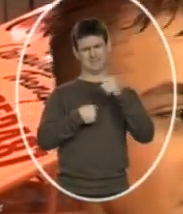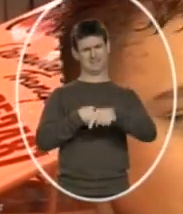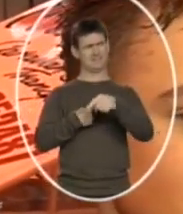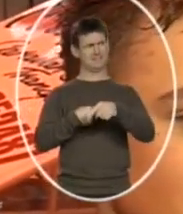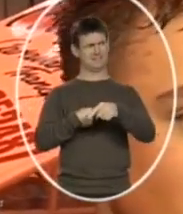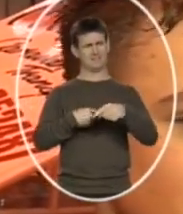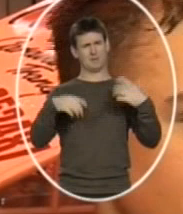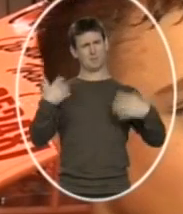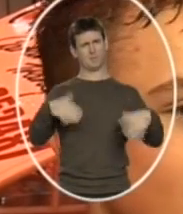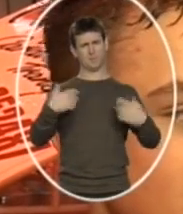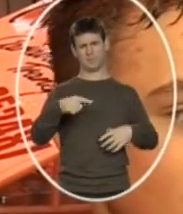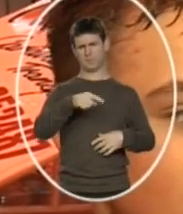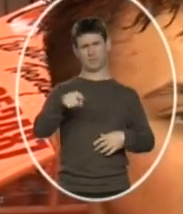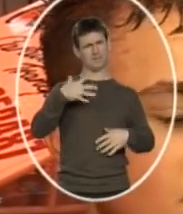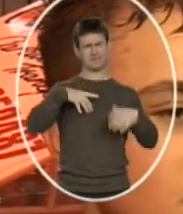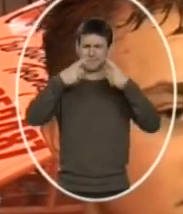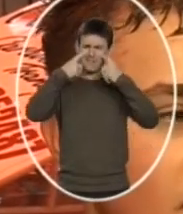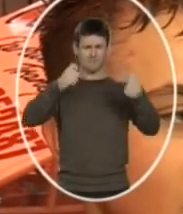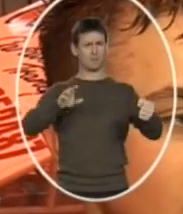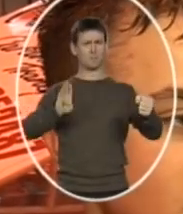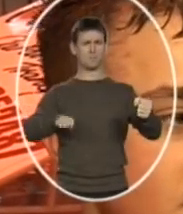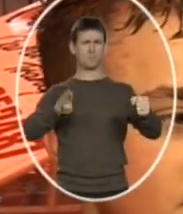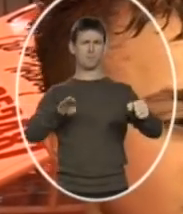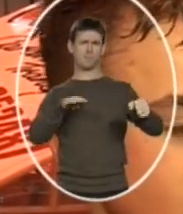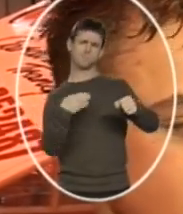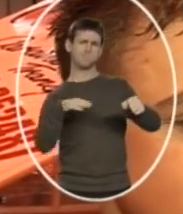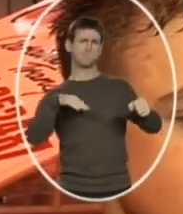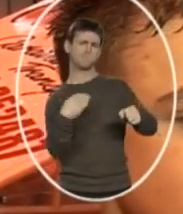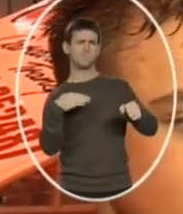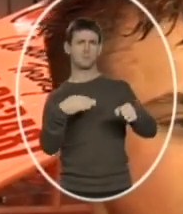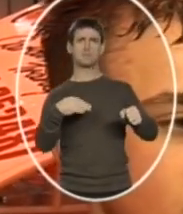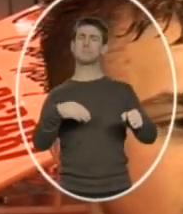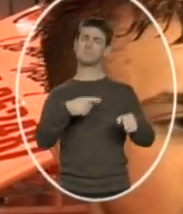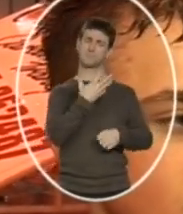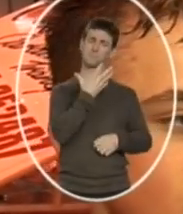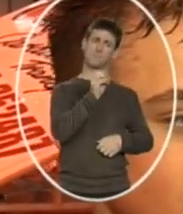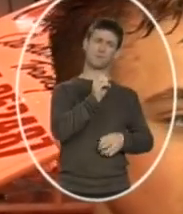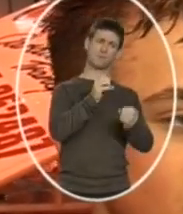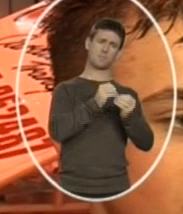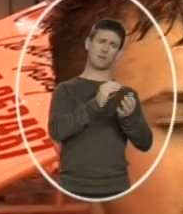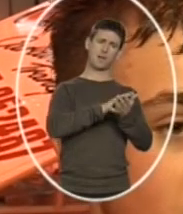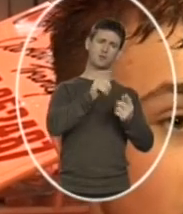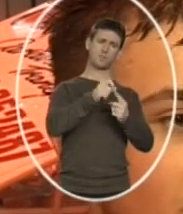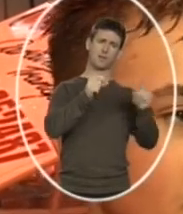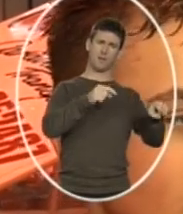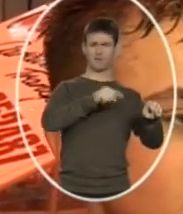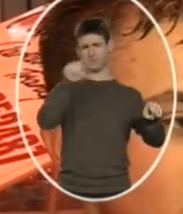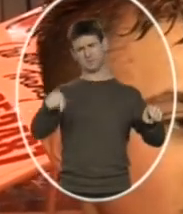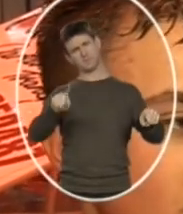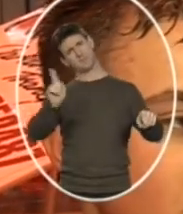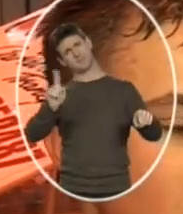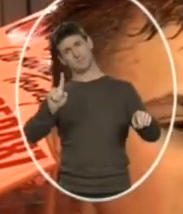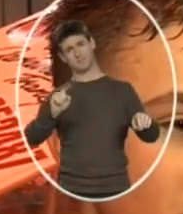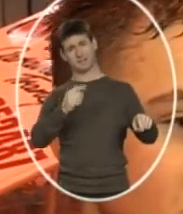and watch for the back end stepping out and stuff like that. So you're talking 50 brake horsepower up to what, 500? About 500,